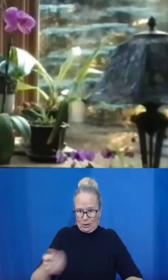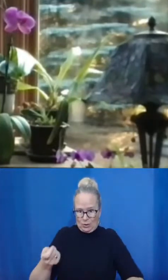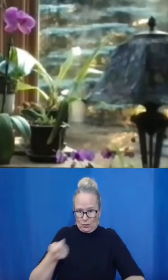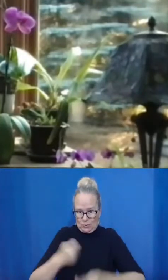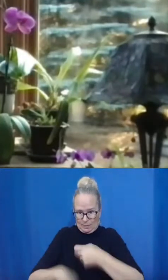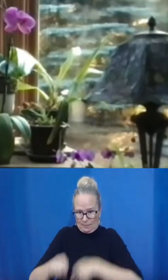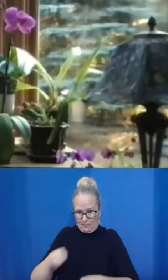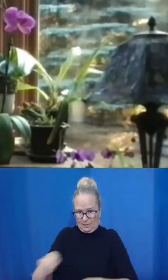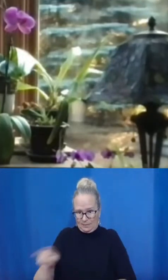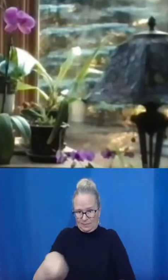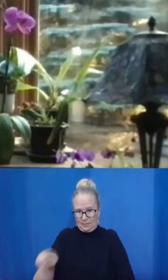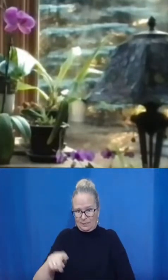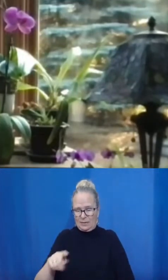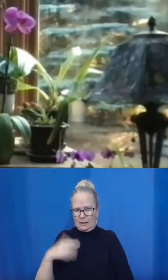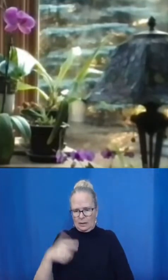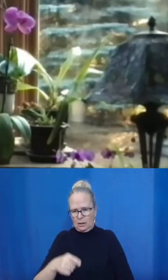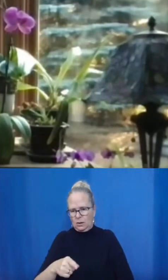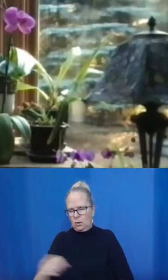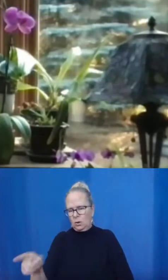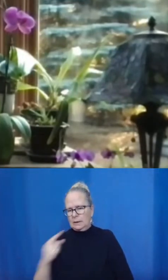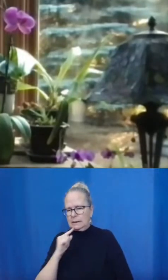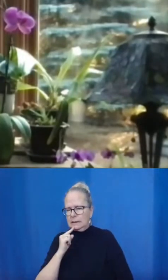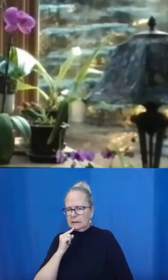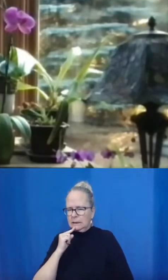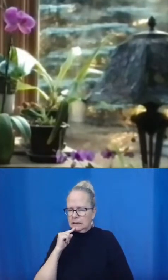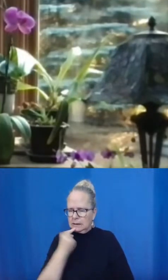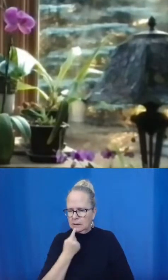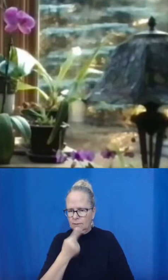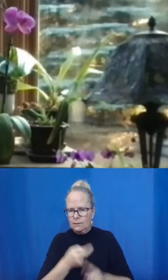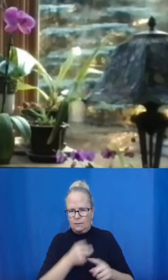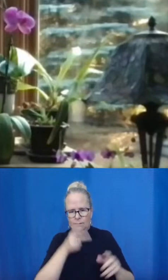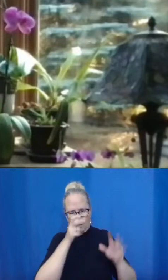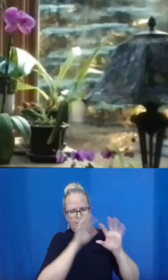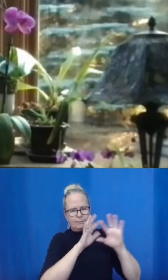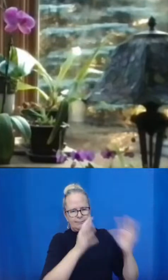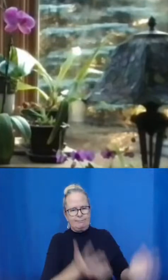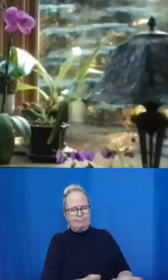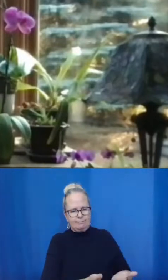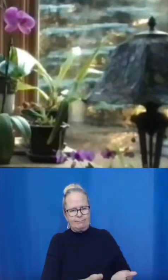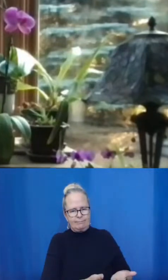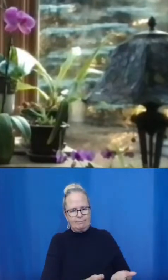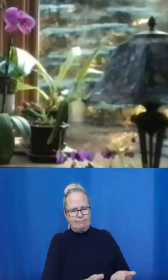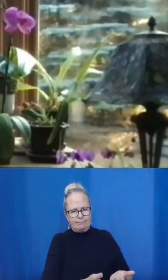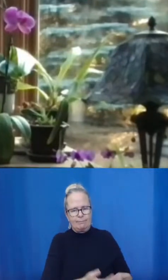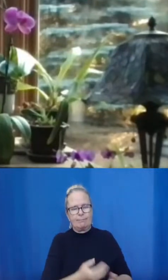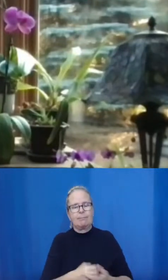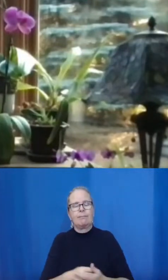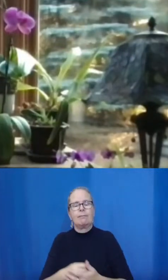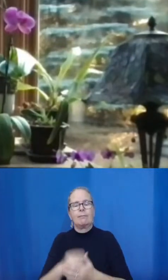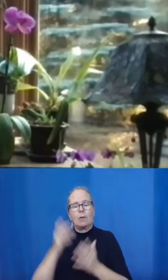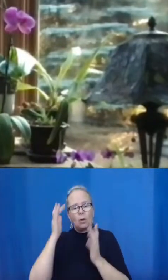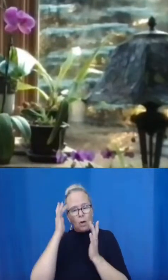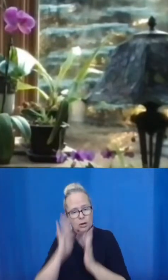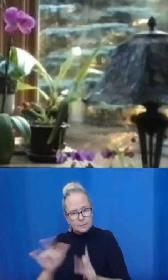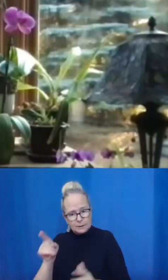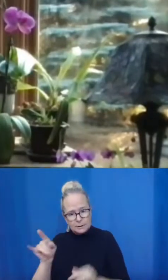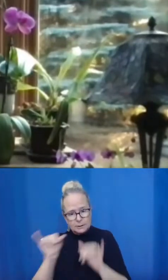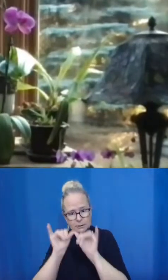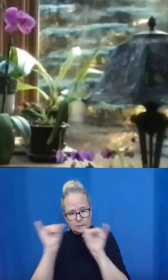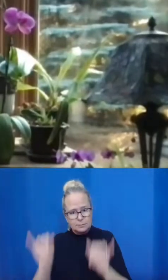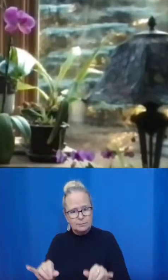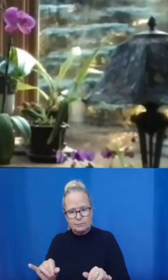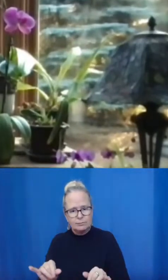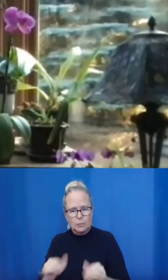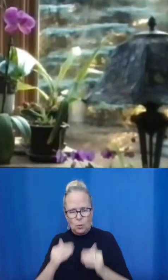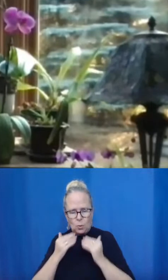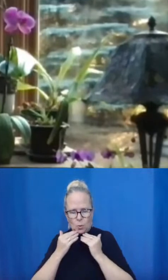and reallocated. And that means that we can't take care of transplant patients as well as we would normally be